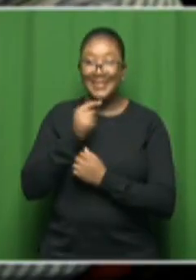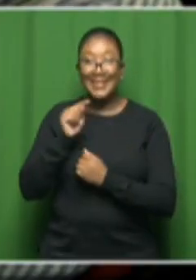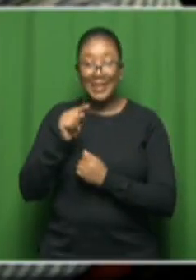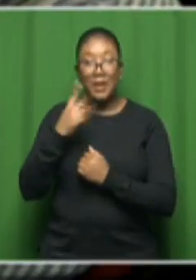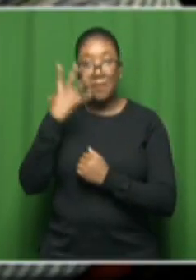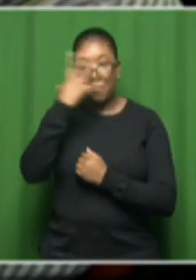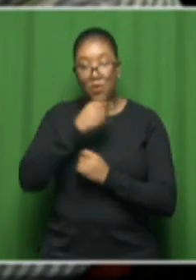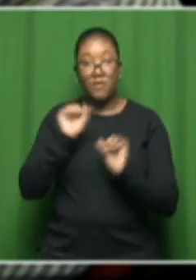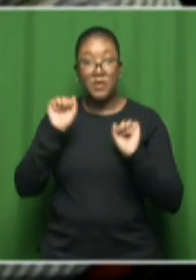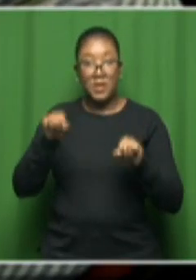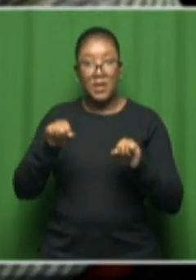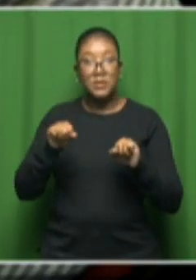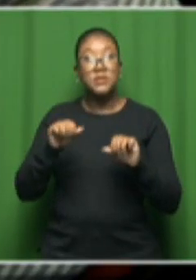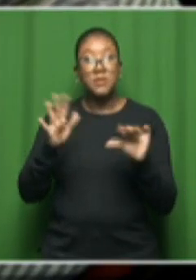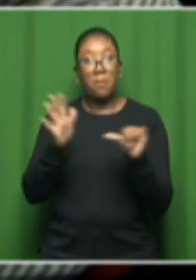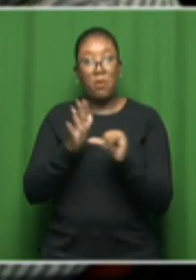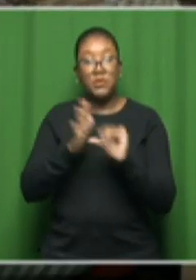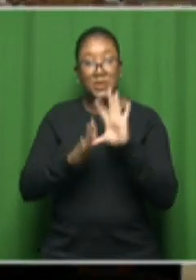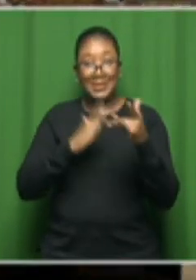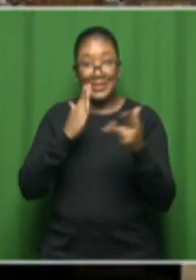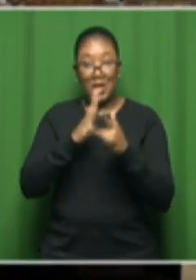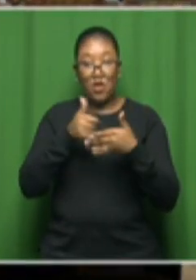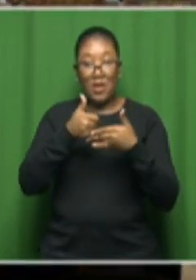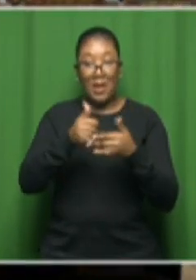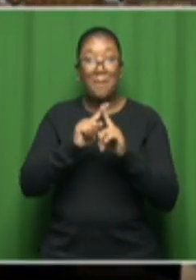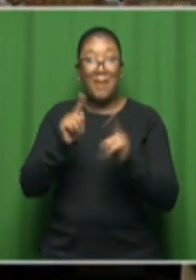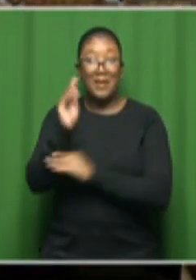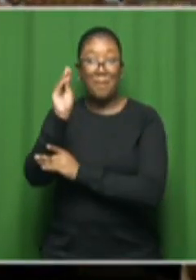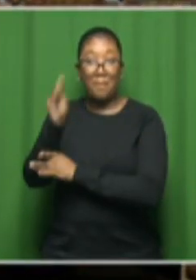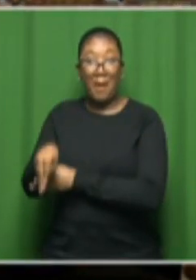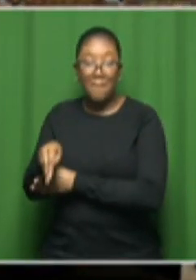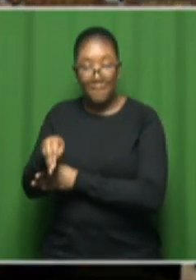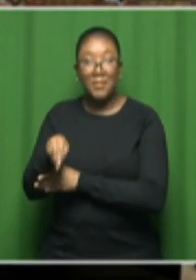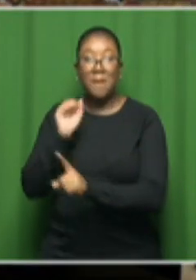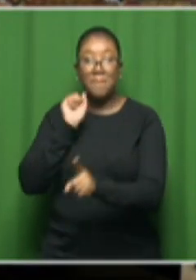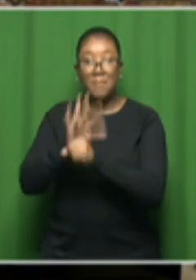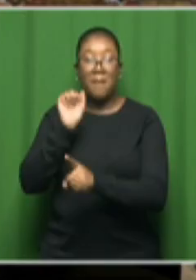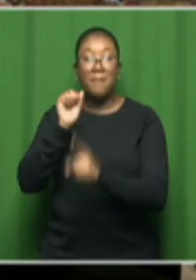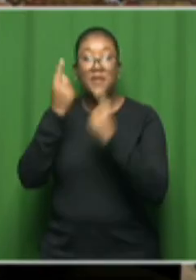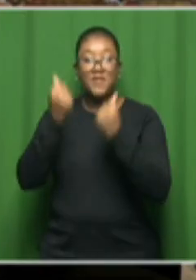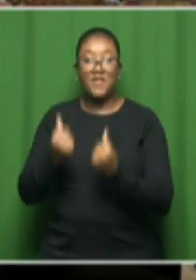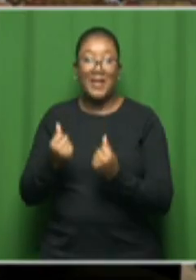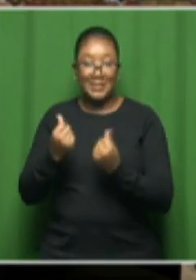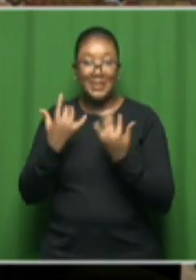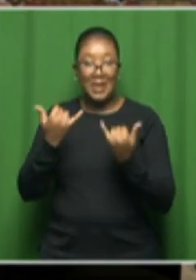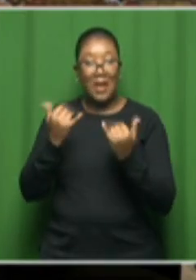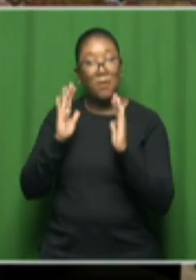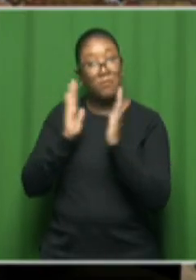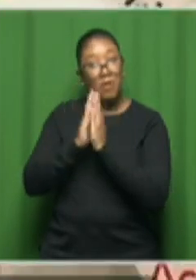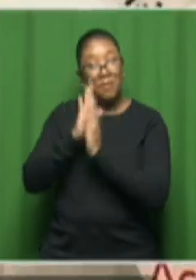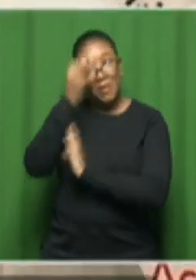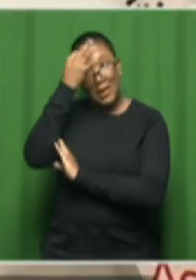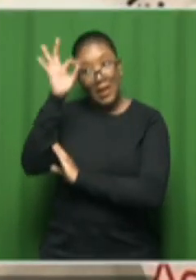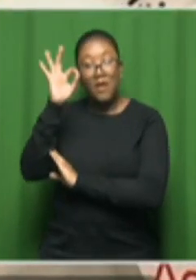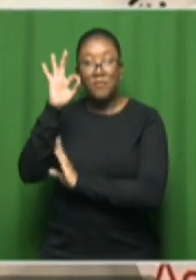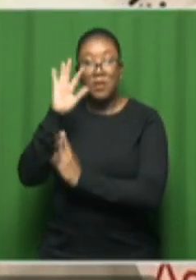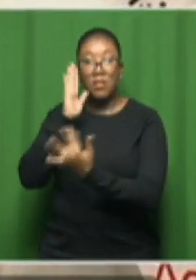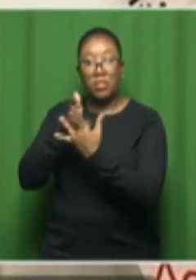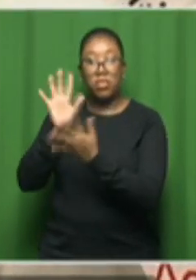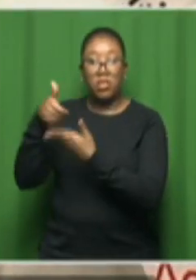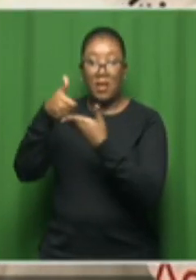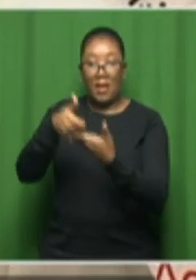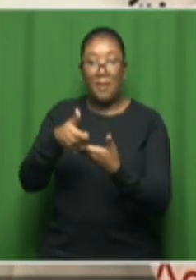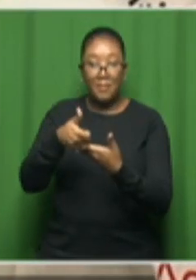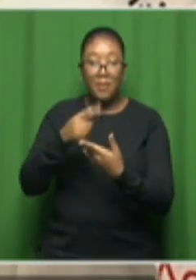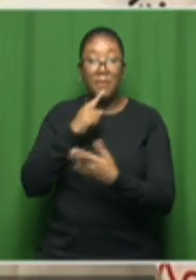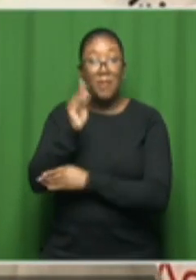in technology, the use of credit cards hurts their margins. It calls on the government to step in. If you swipe a credit